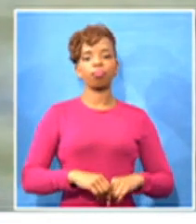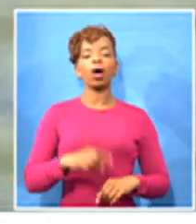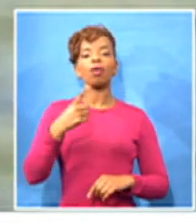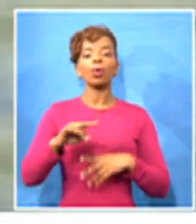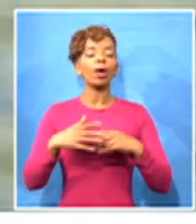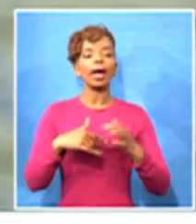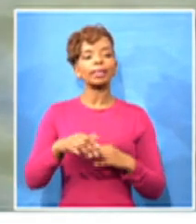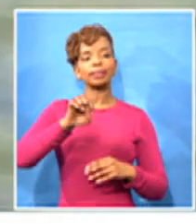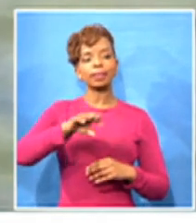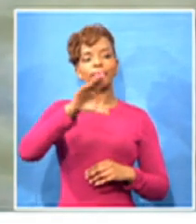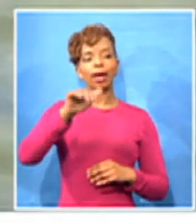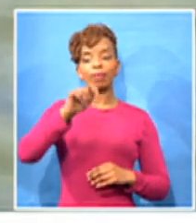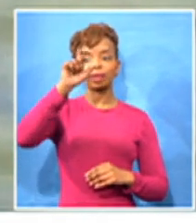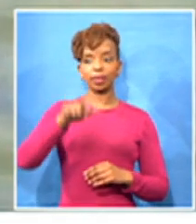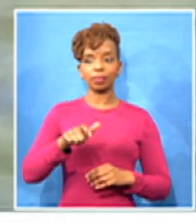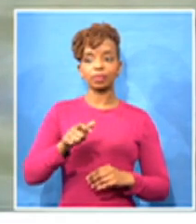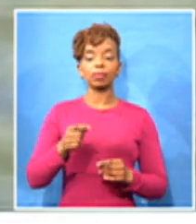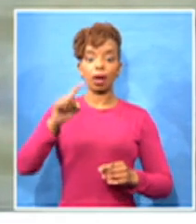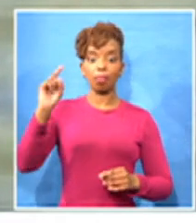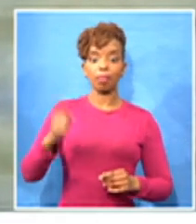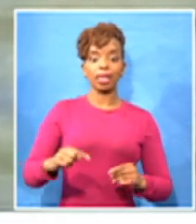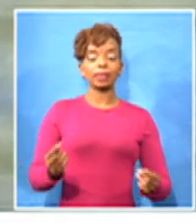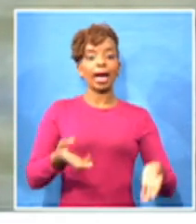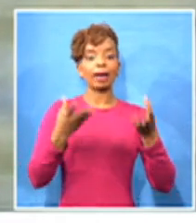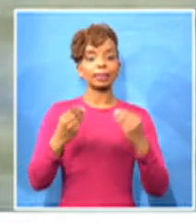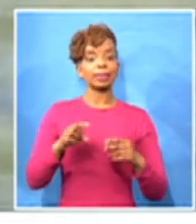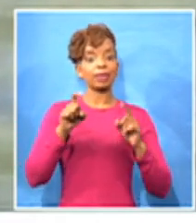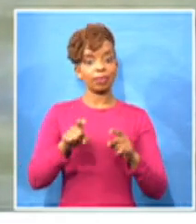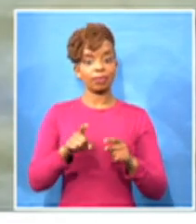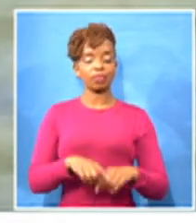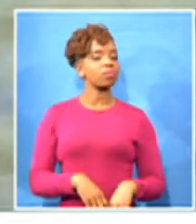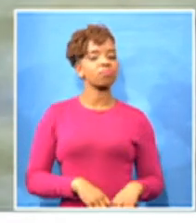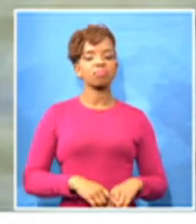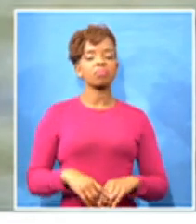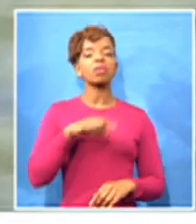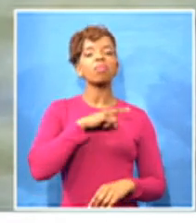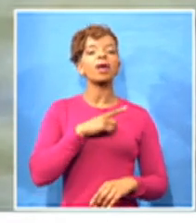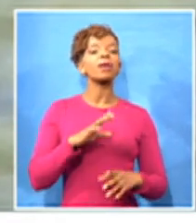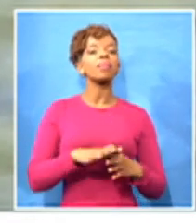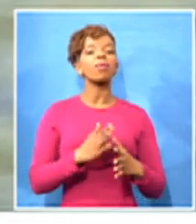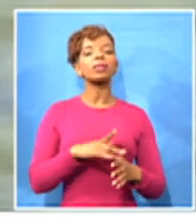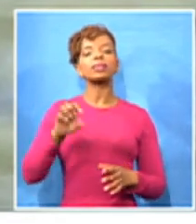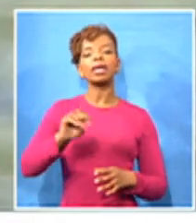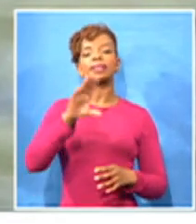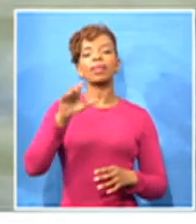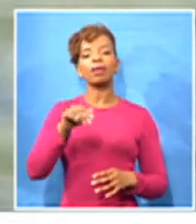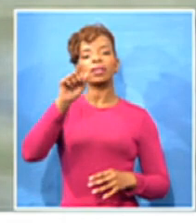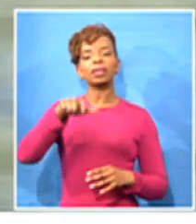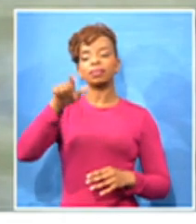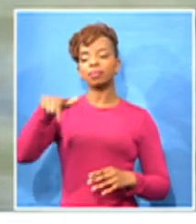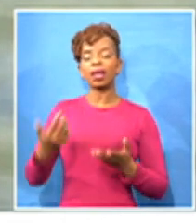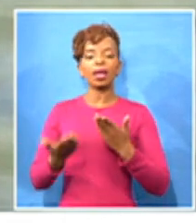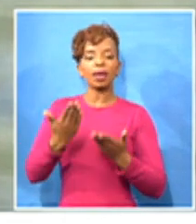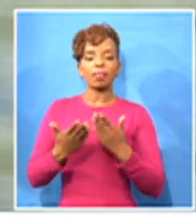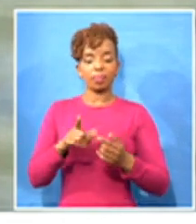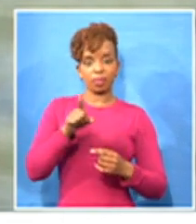African citizen to receive a vaccine. And of course, this makes sense because there are certain individuals who may have allergies to certain vaccine